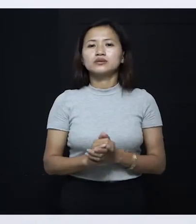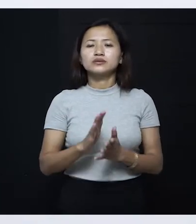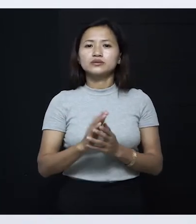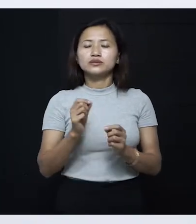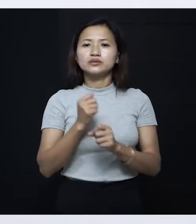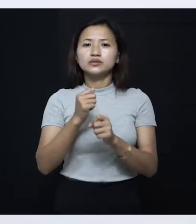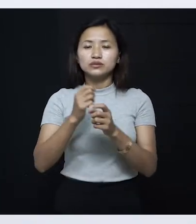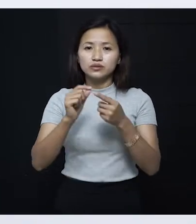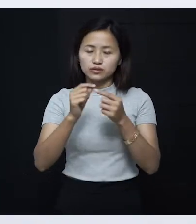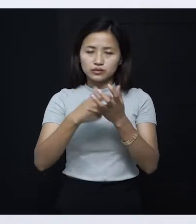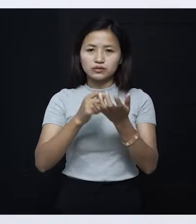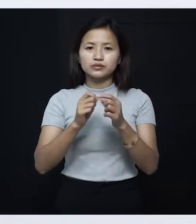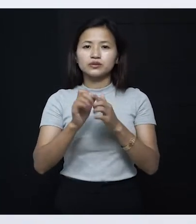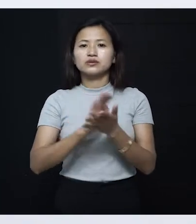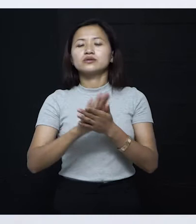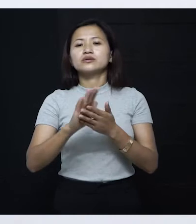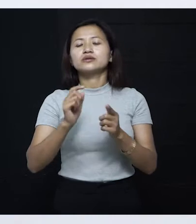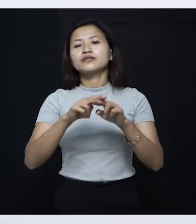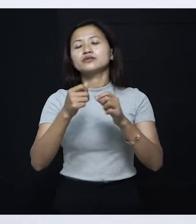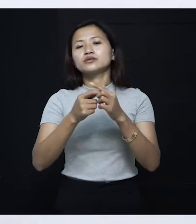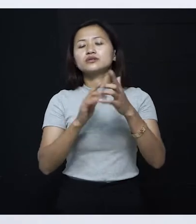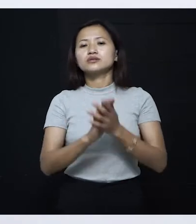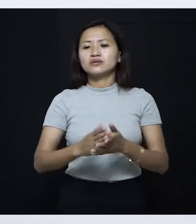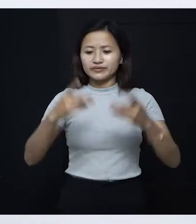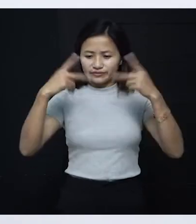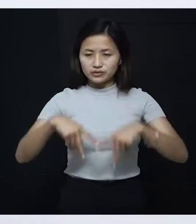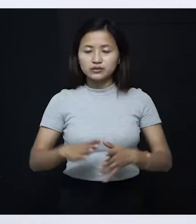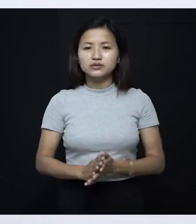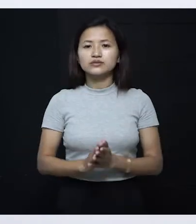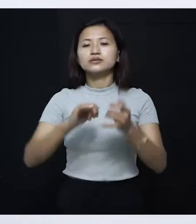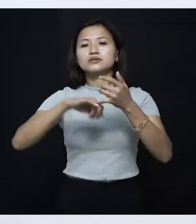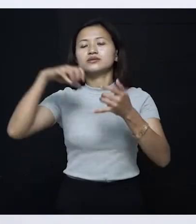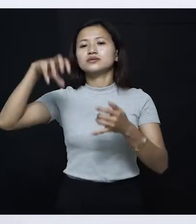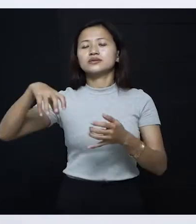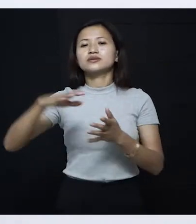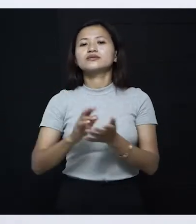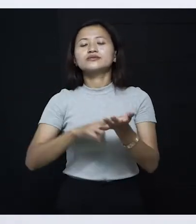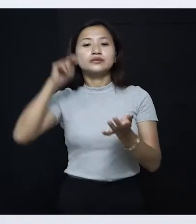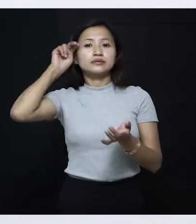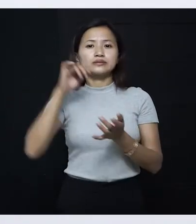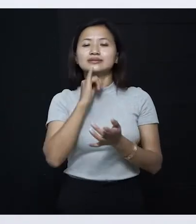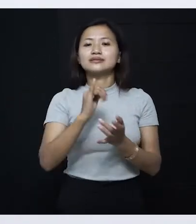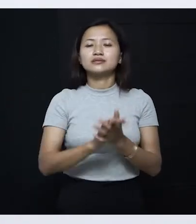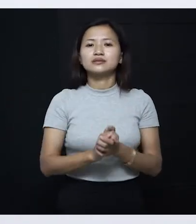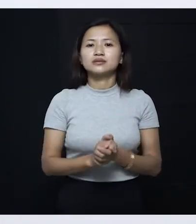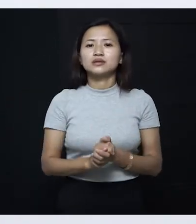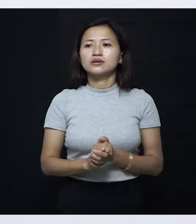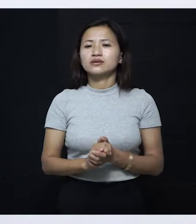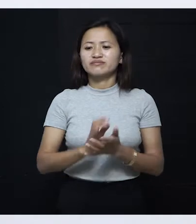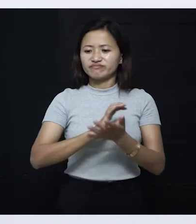features, okay. Now physically, the state of Nagaland is, we can say, it